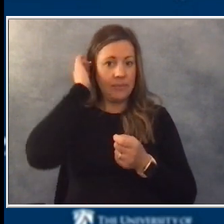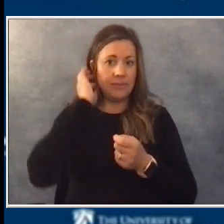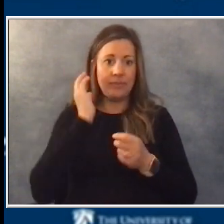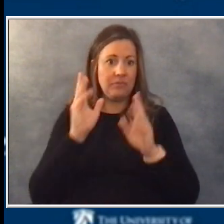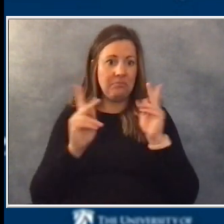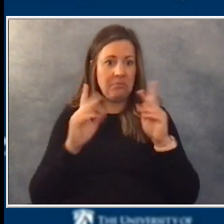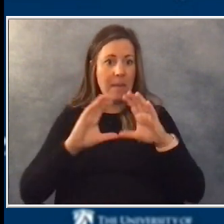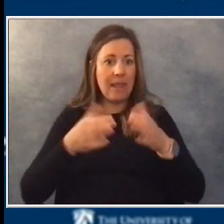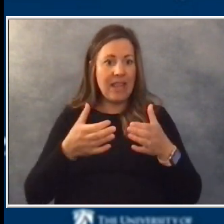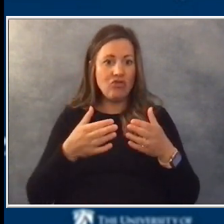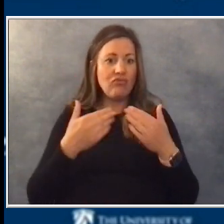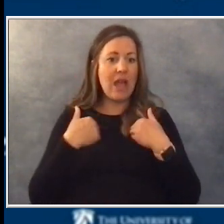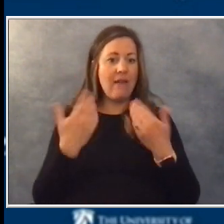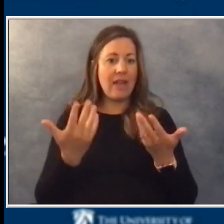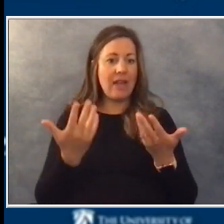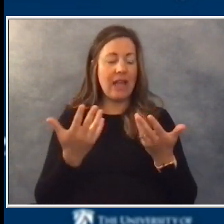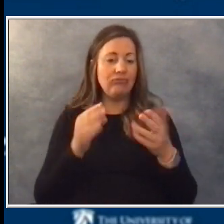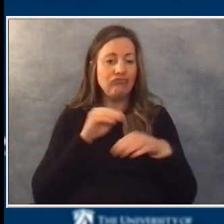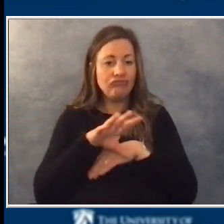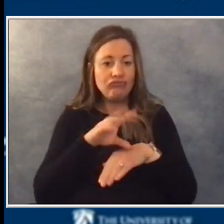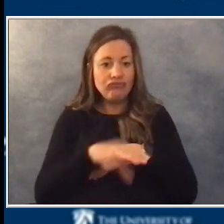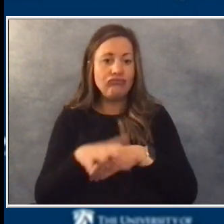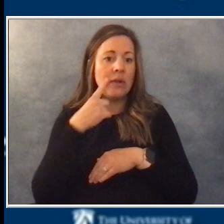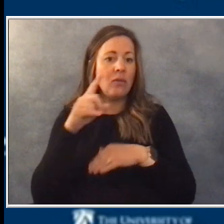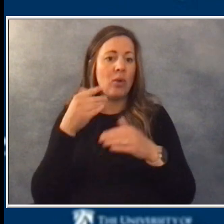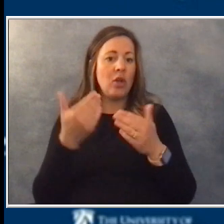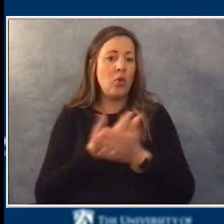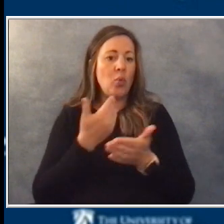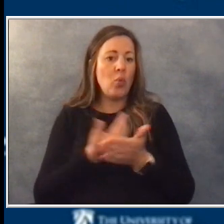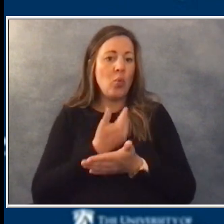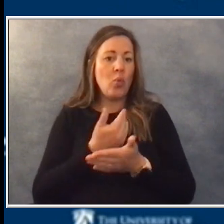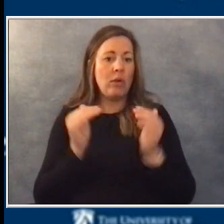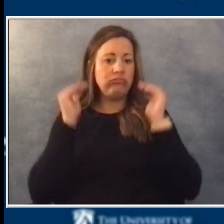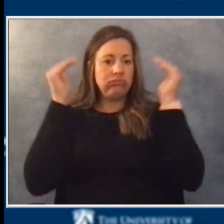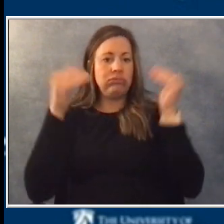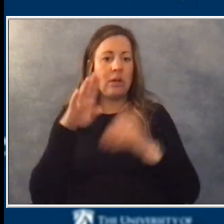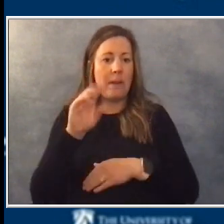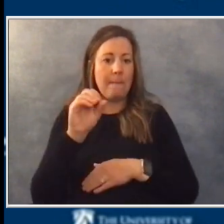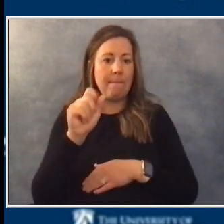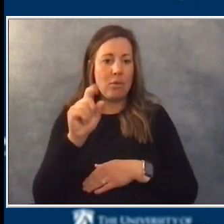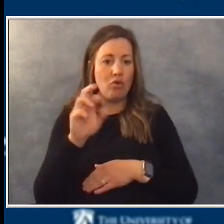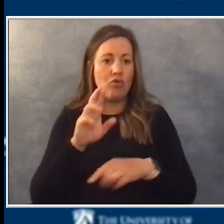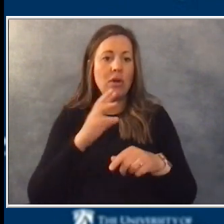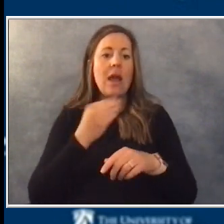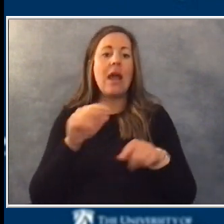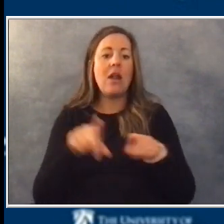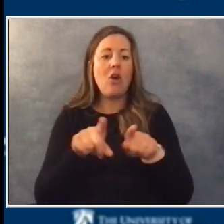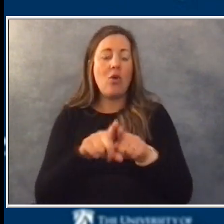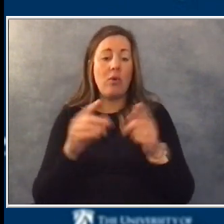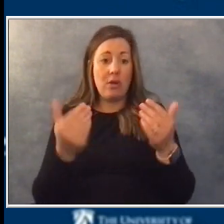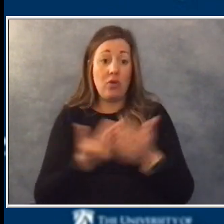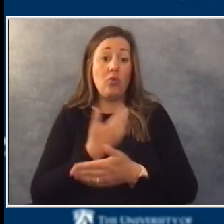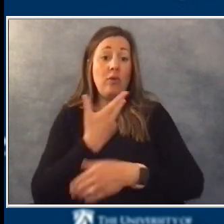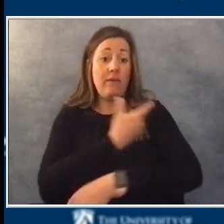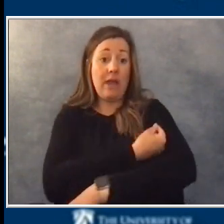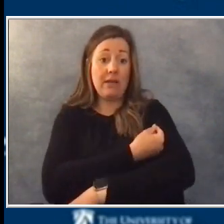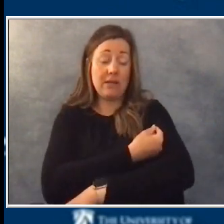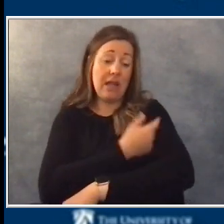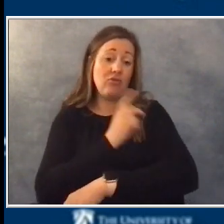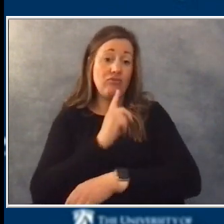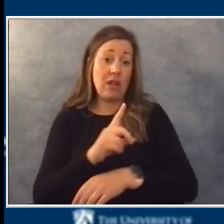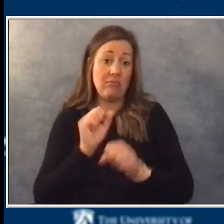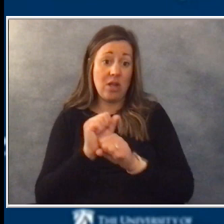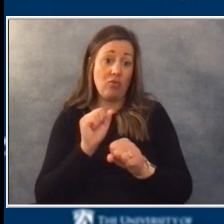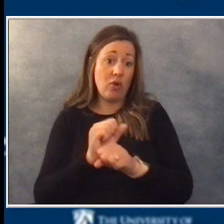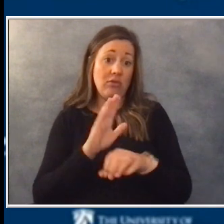populations being advised to maybe get a new updated booster, but also a full new vaccine that is being worked